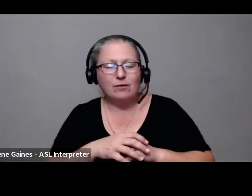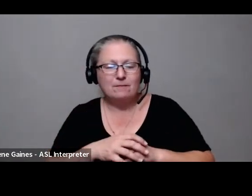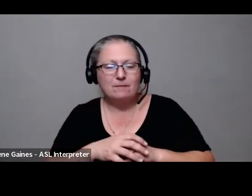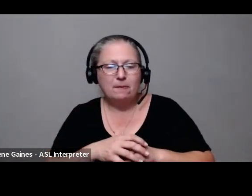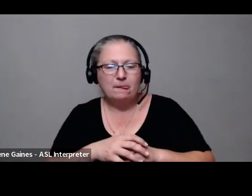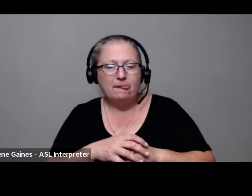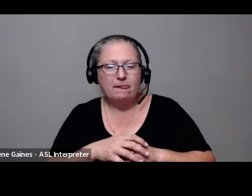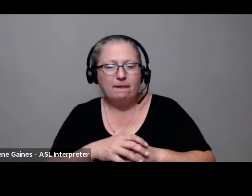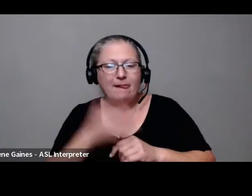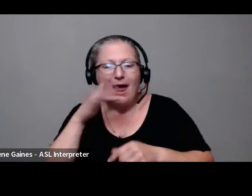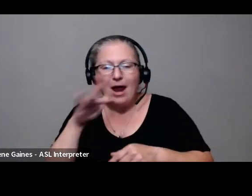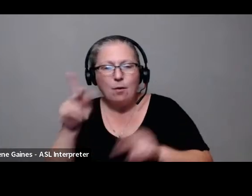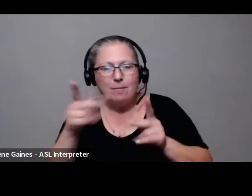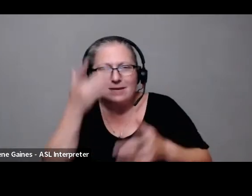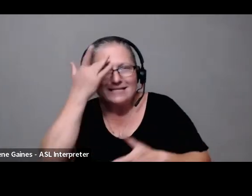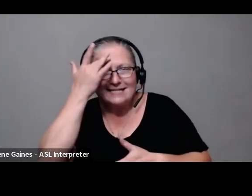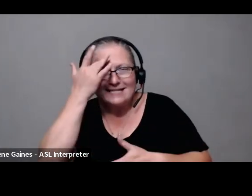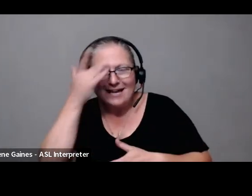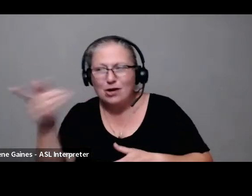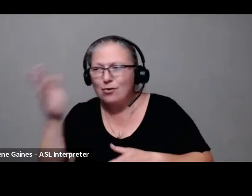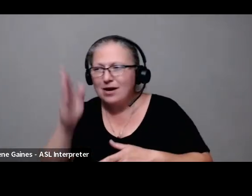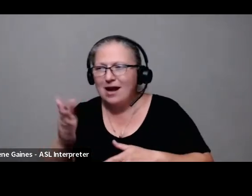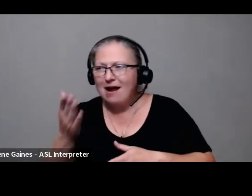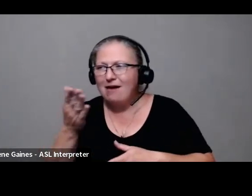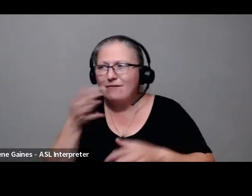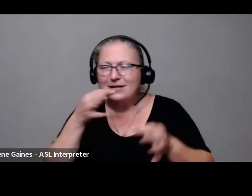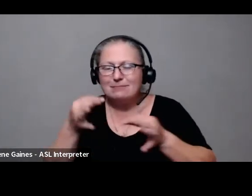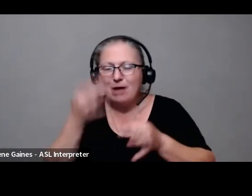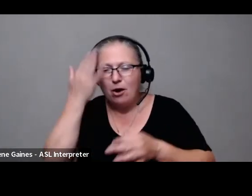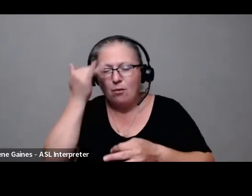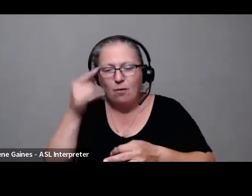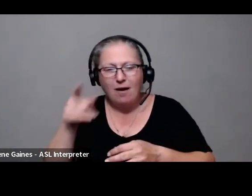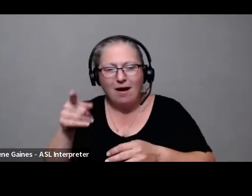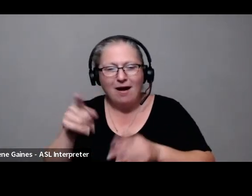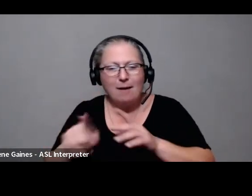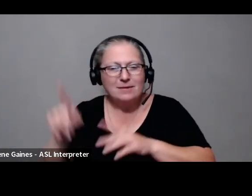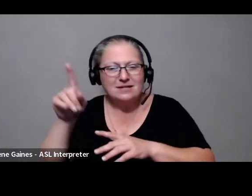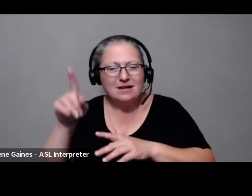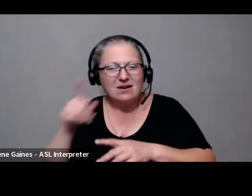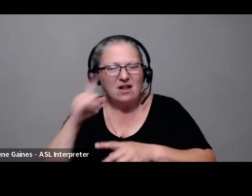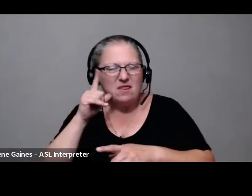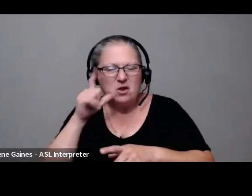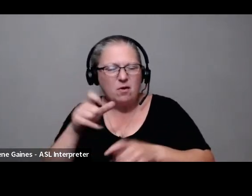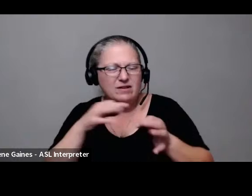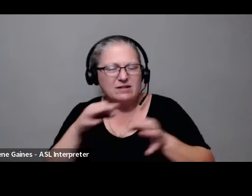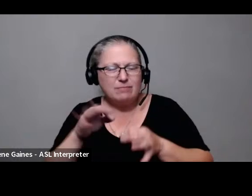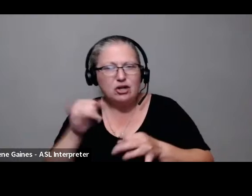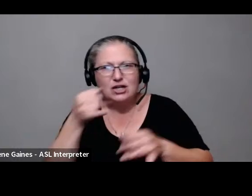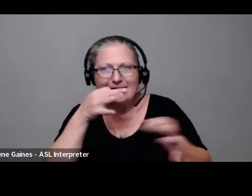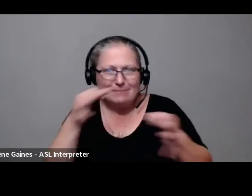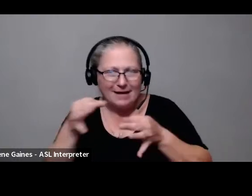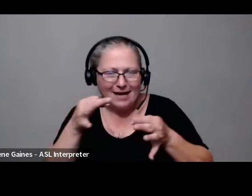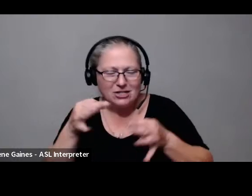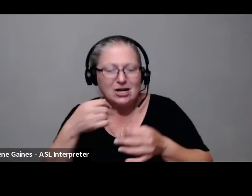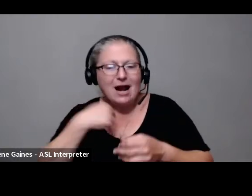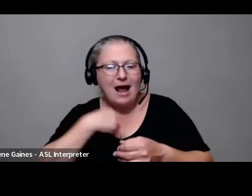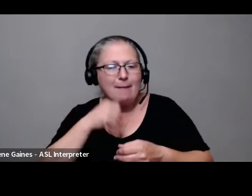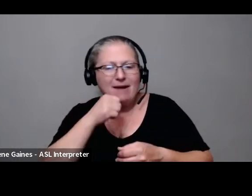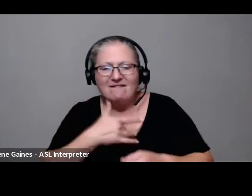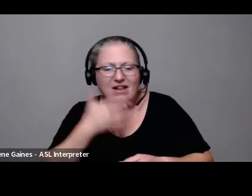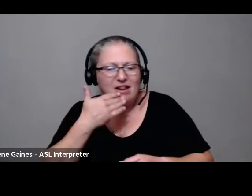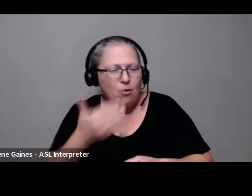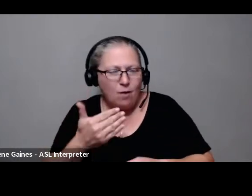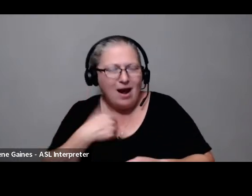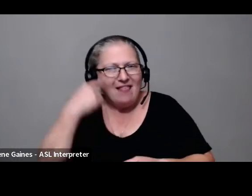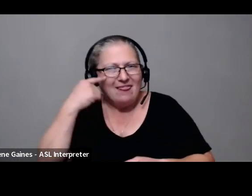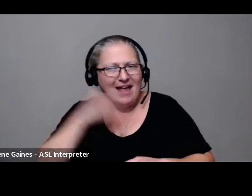I don't want to get anybody sick. We never explained why you're upstairs to the public, maybe you want to do that. I don't think we ever explained. So just an explanation. I'm not feeling well.